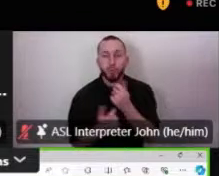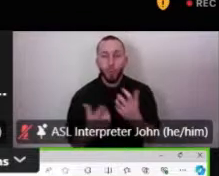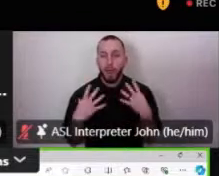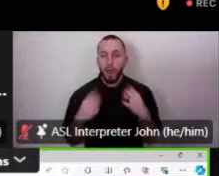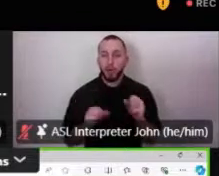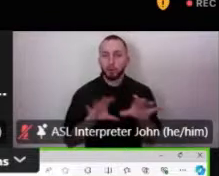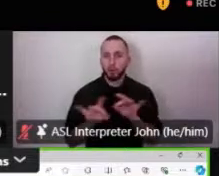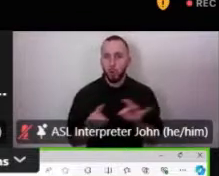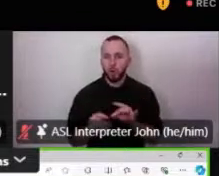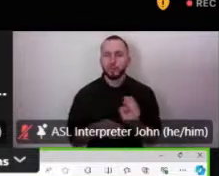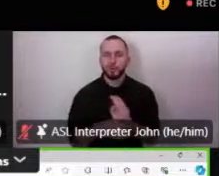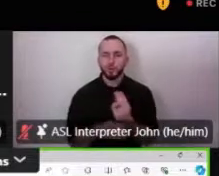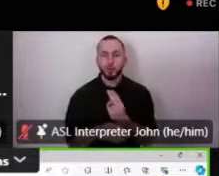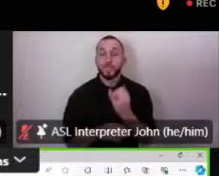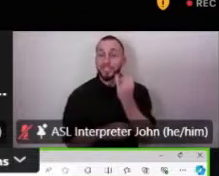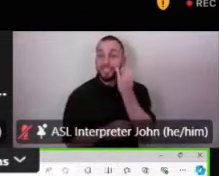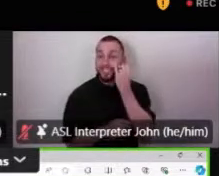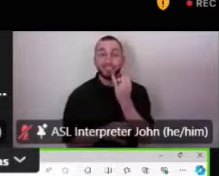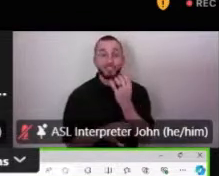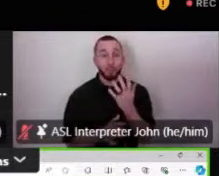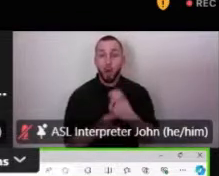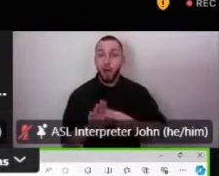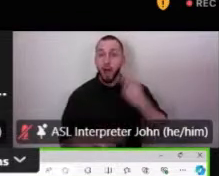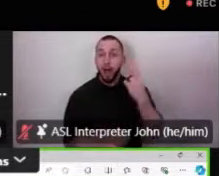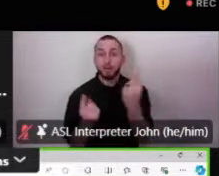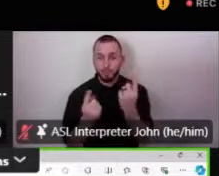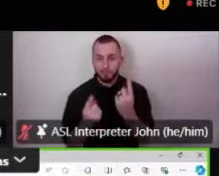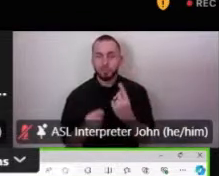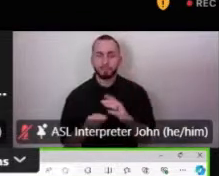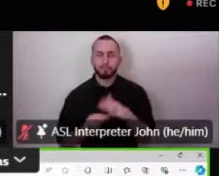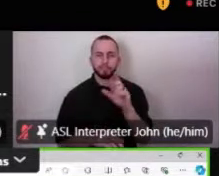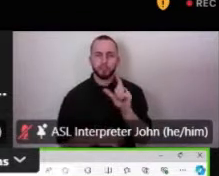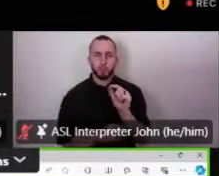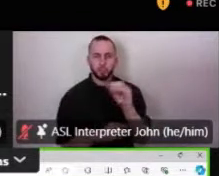as a guide of how to make healthier choices.